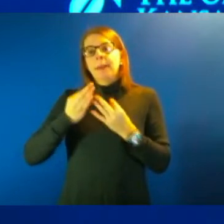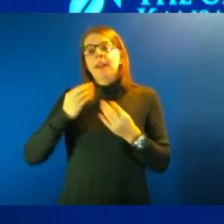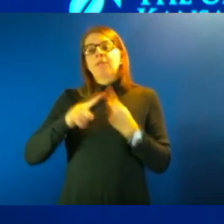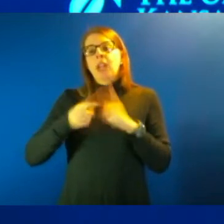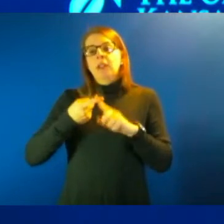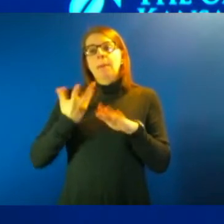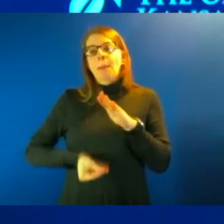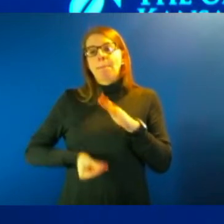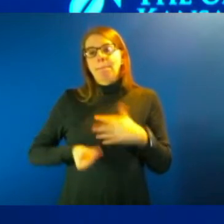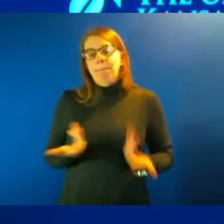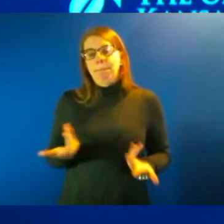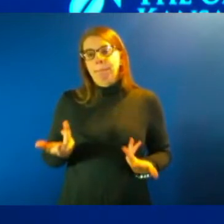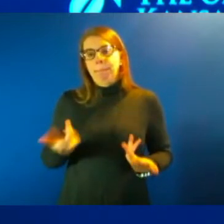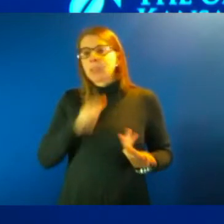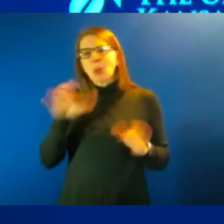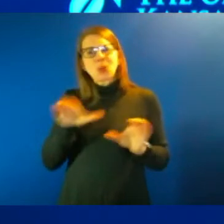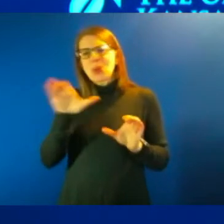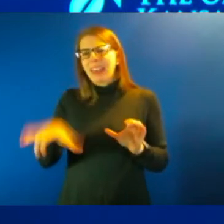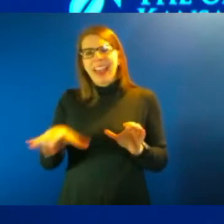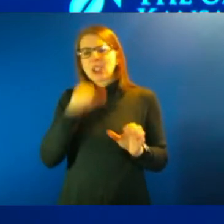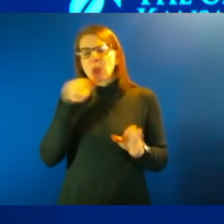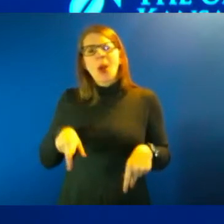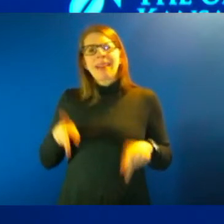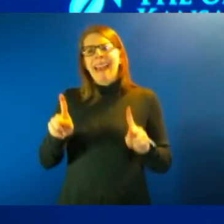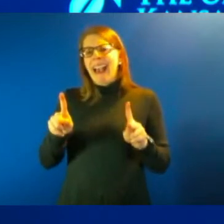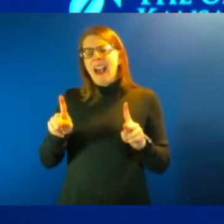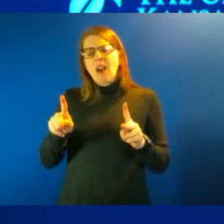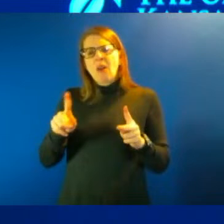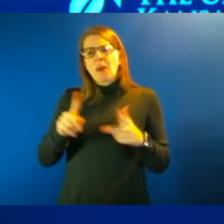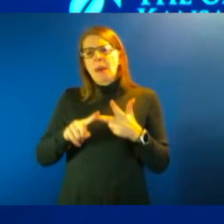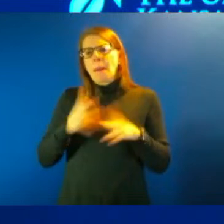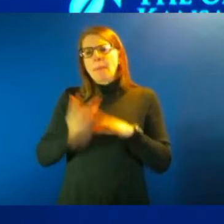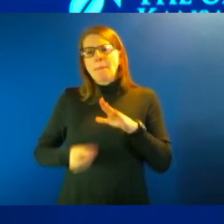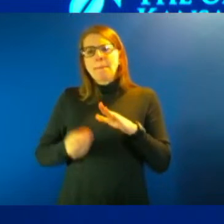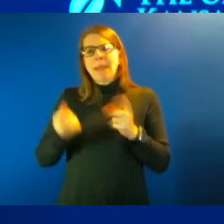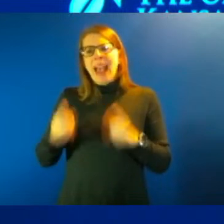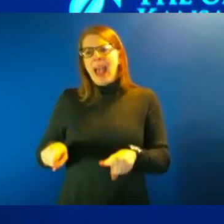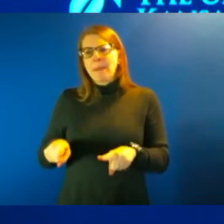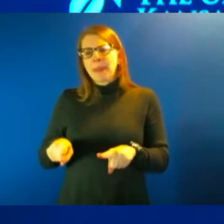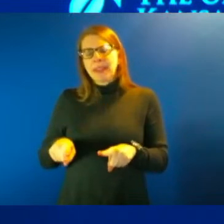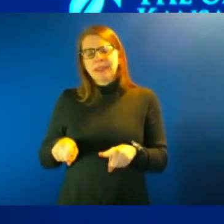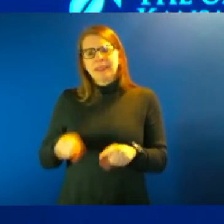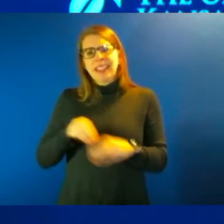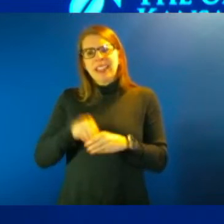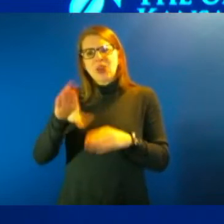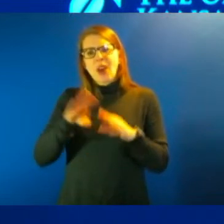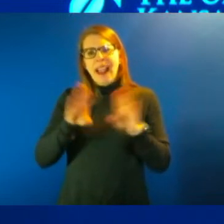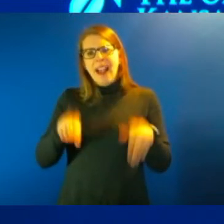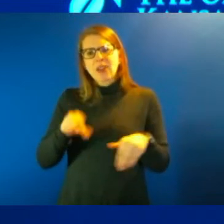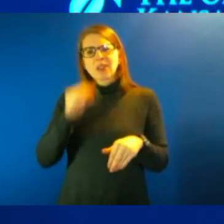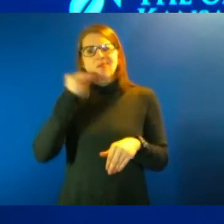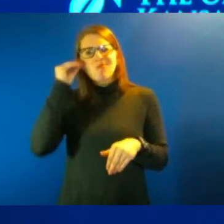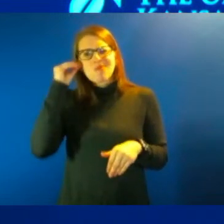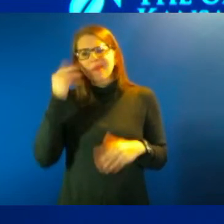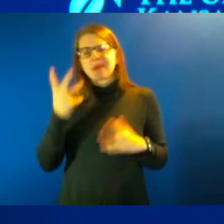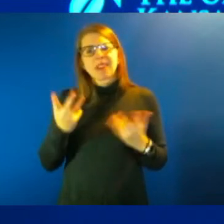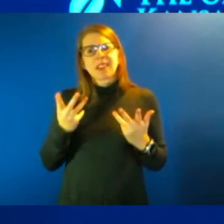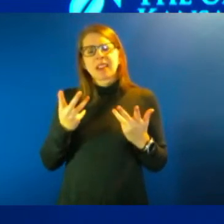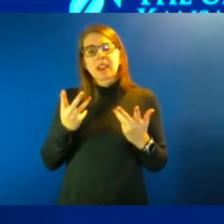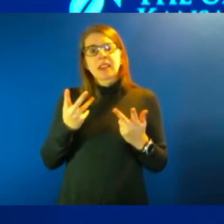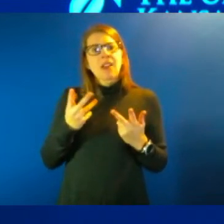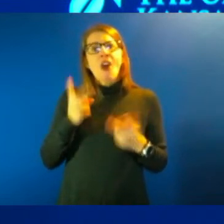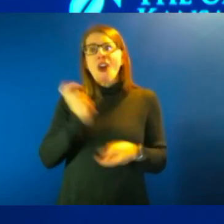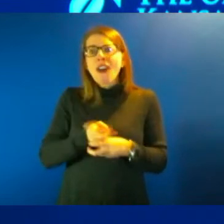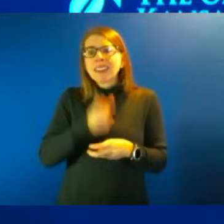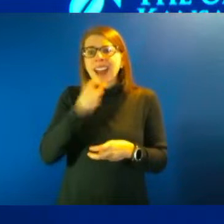Don't do that. Don't allow the N-1 in your home or your household. It's not that hard. And you can keep